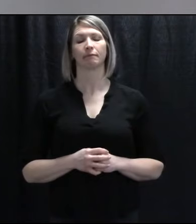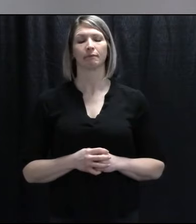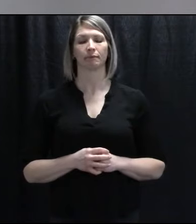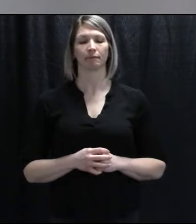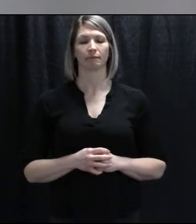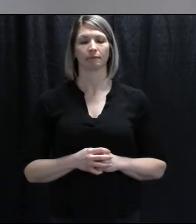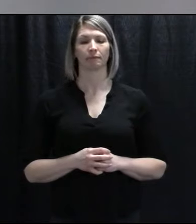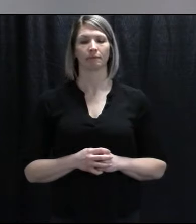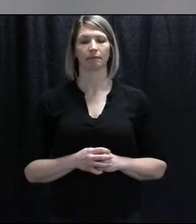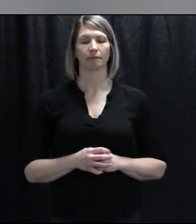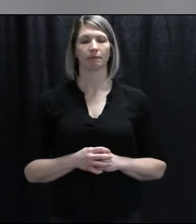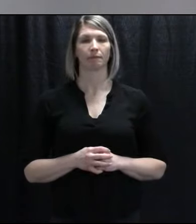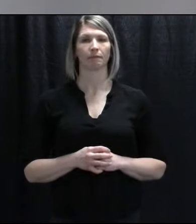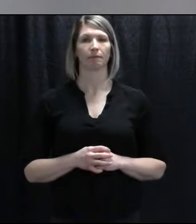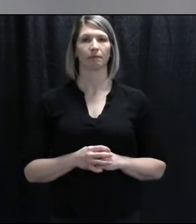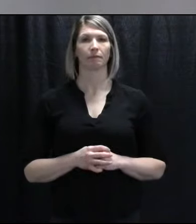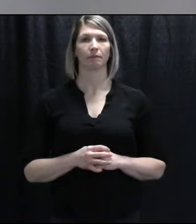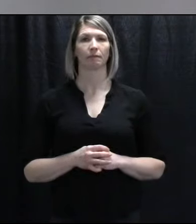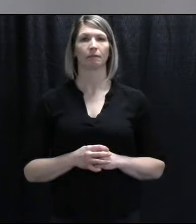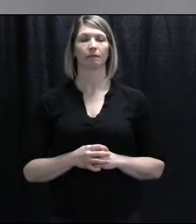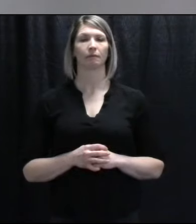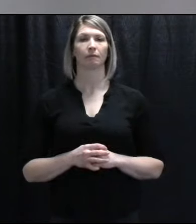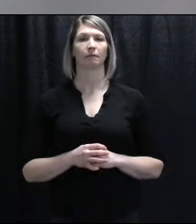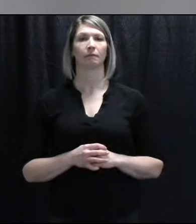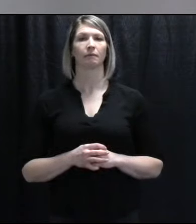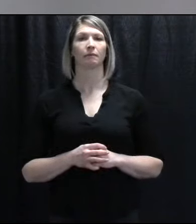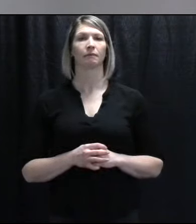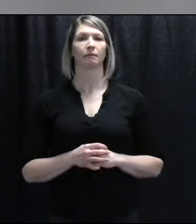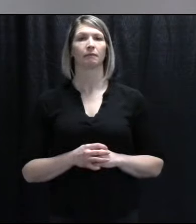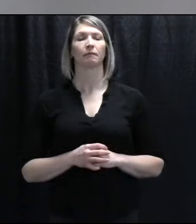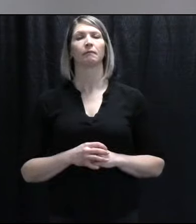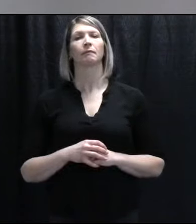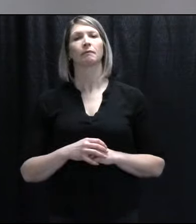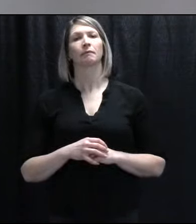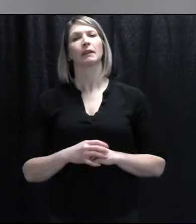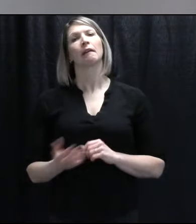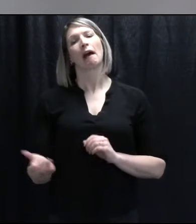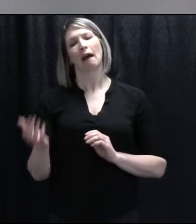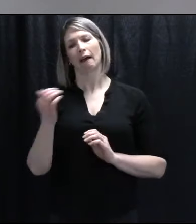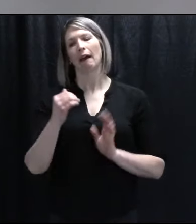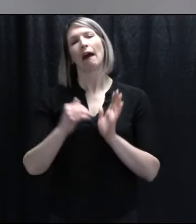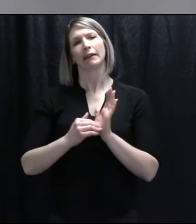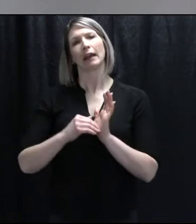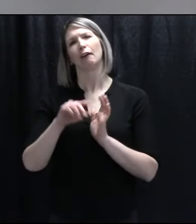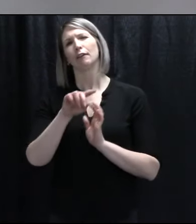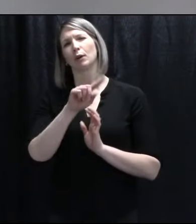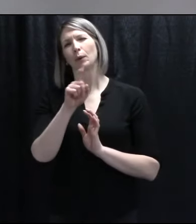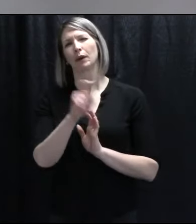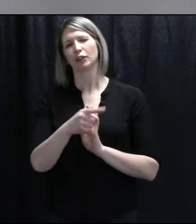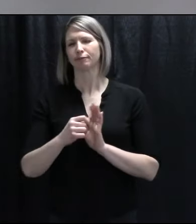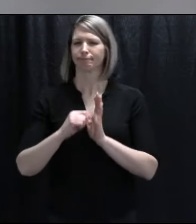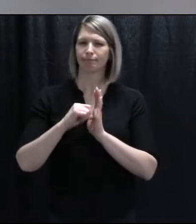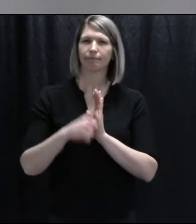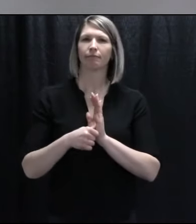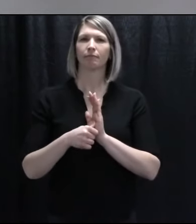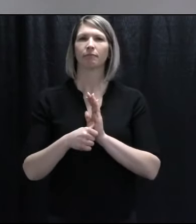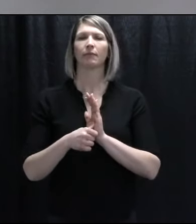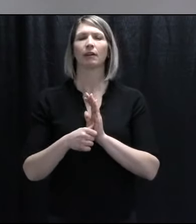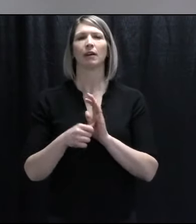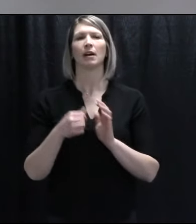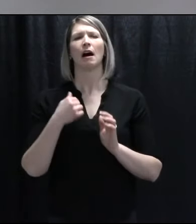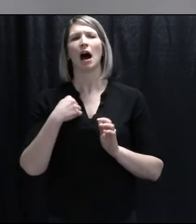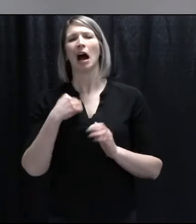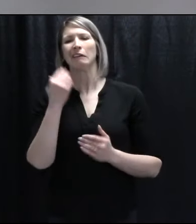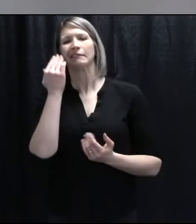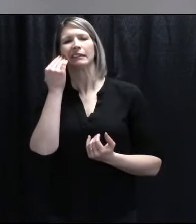This question is to kind of, I guess, more reiterate something that's been covered in the past. I've been in touch with some people